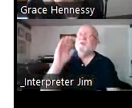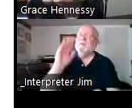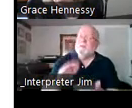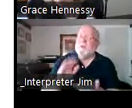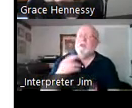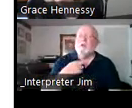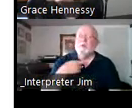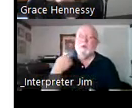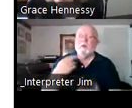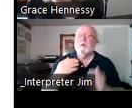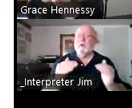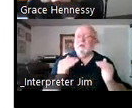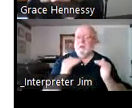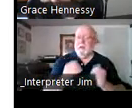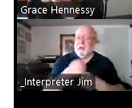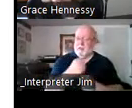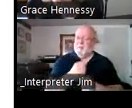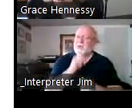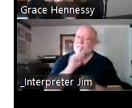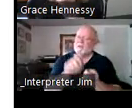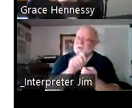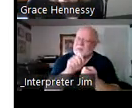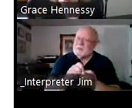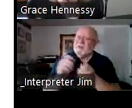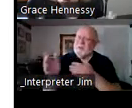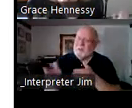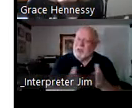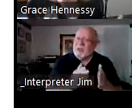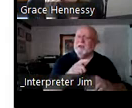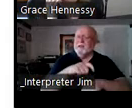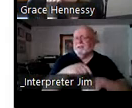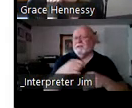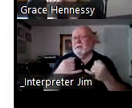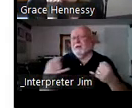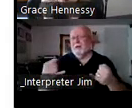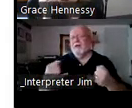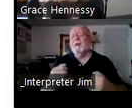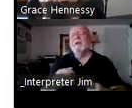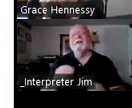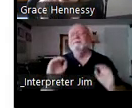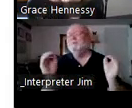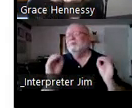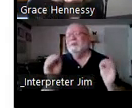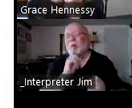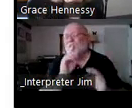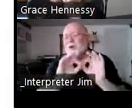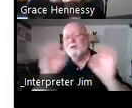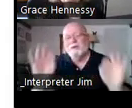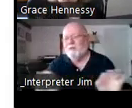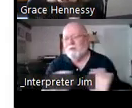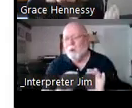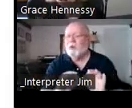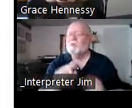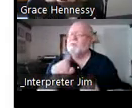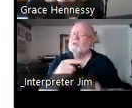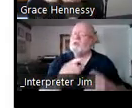a specific plans with timelines and roles to do that. This can all be written out. Again, there's no form like we talked about with the safety plans, but